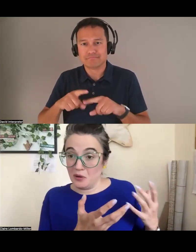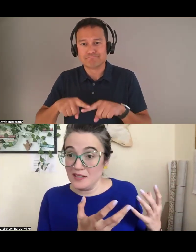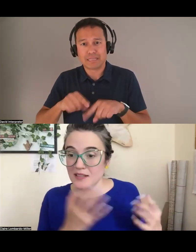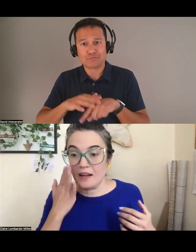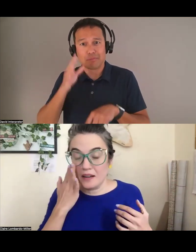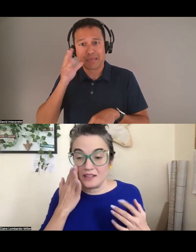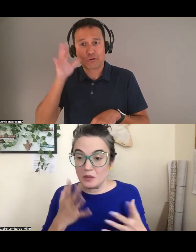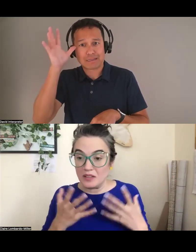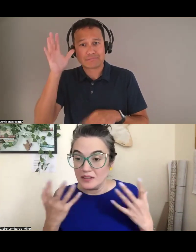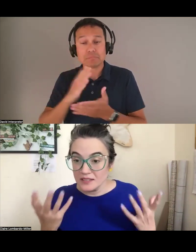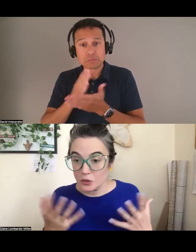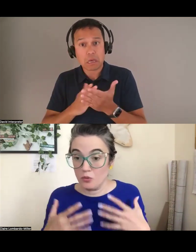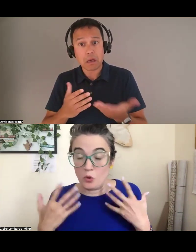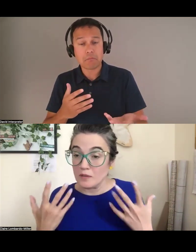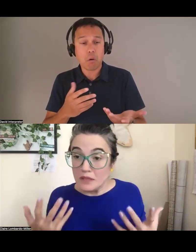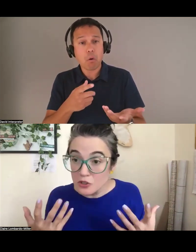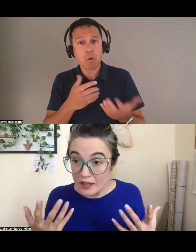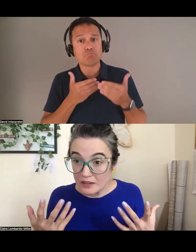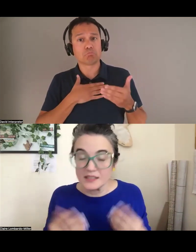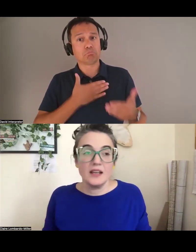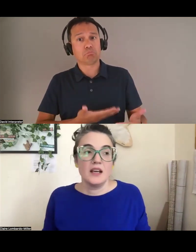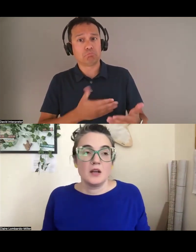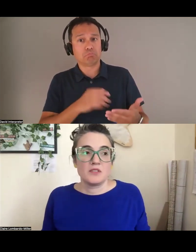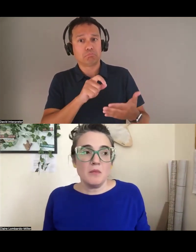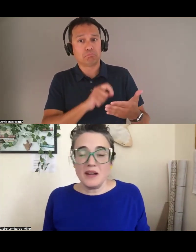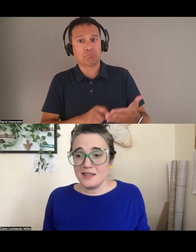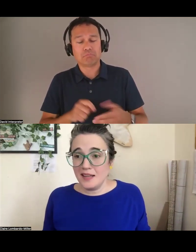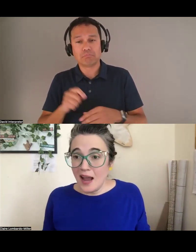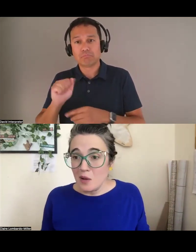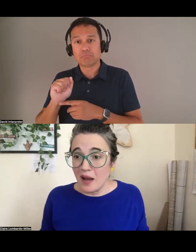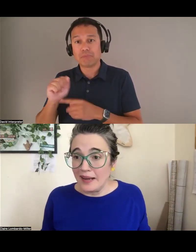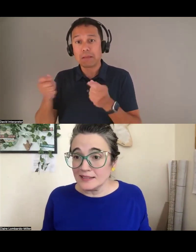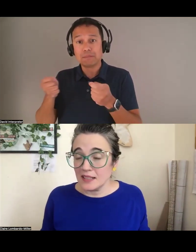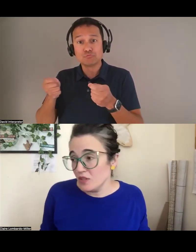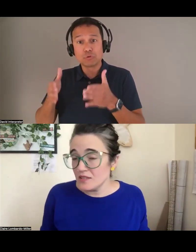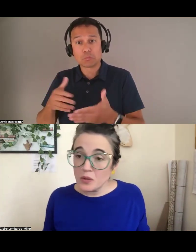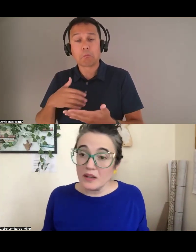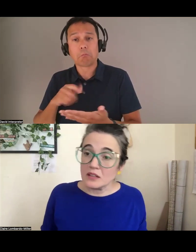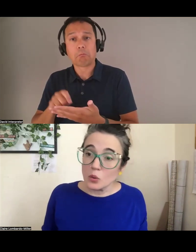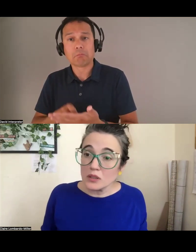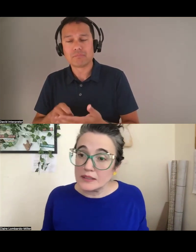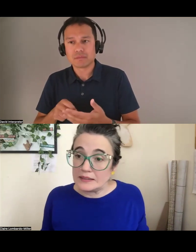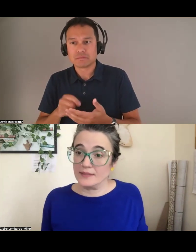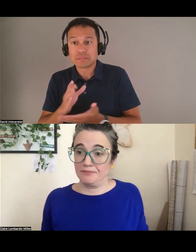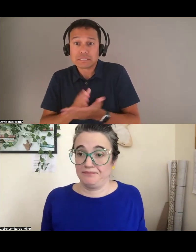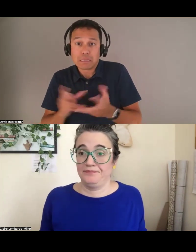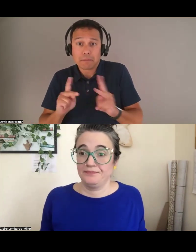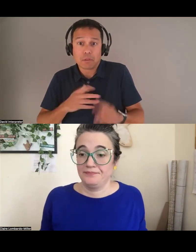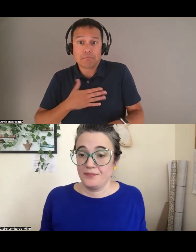parents who are into that kind of thing, but in this, or administrators, some might say, yeah, I'm biased, and this is what I think the world